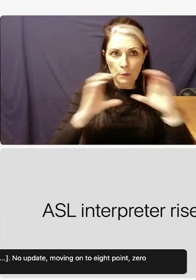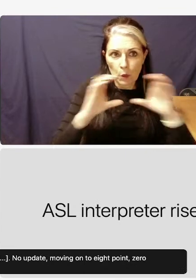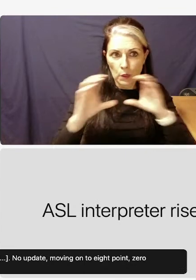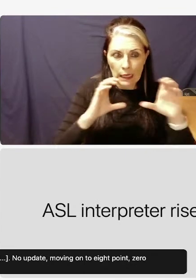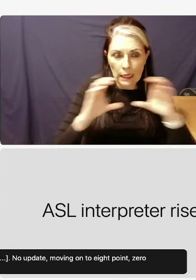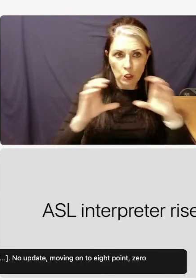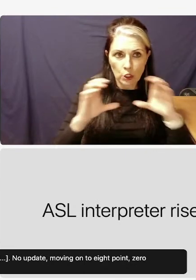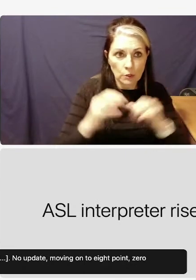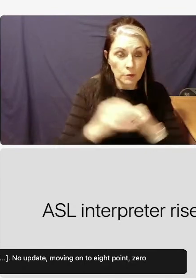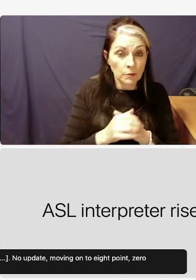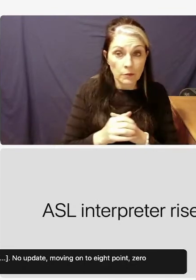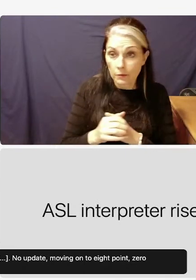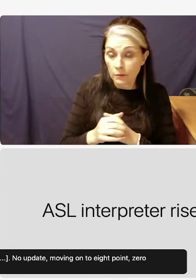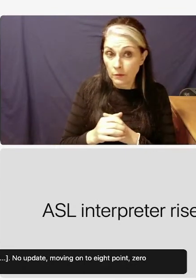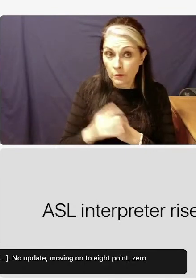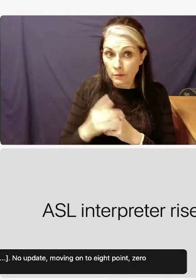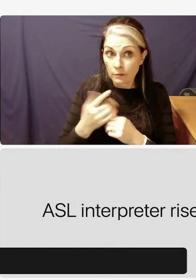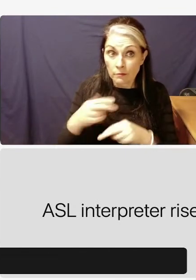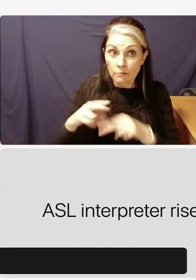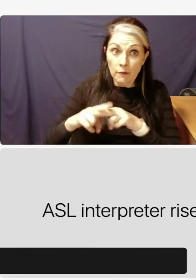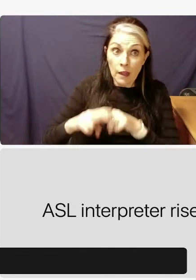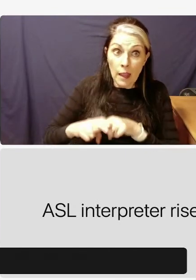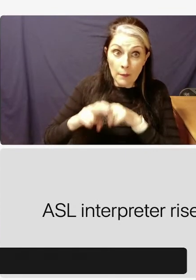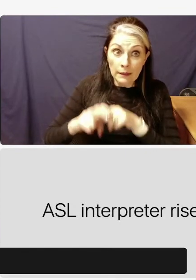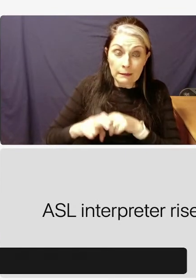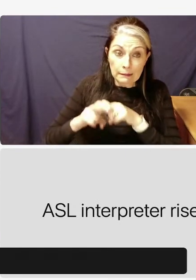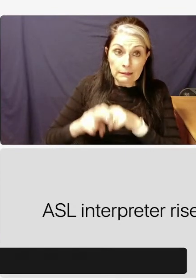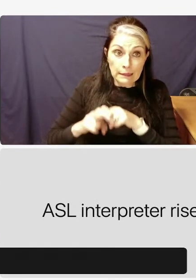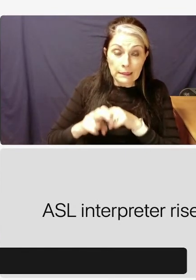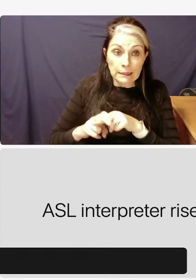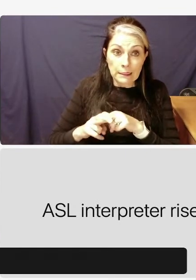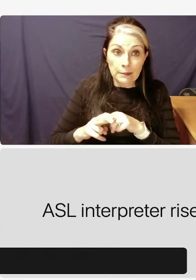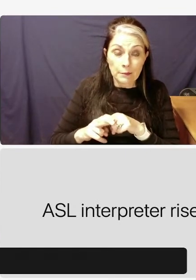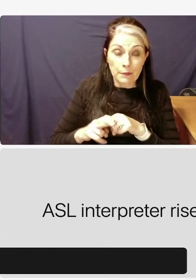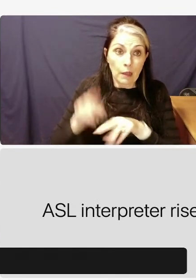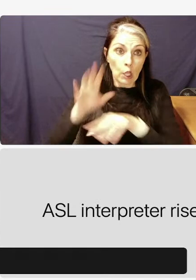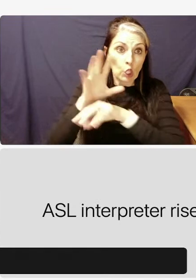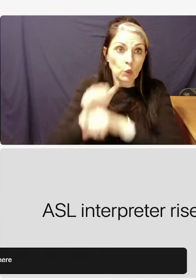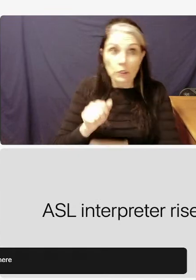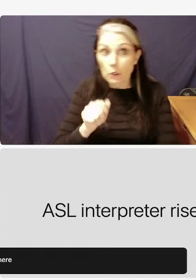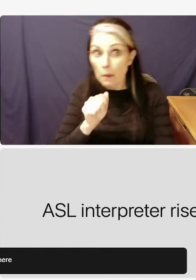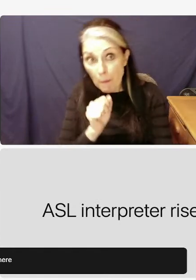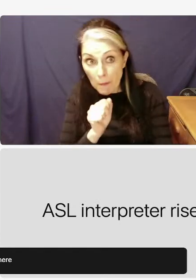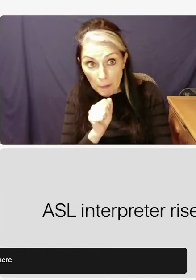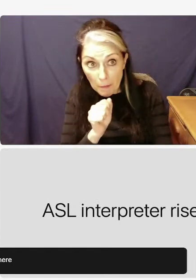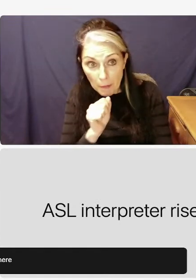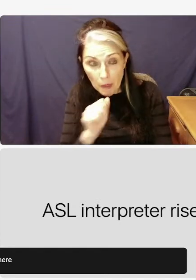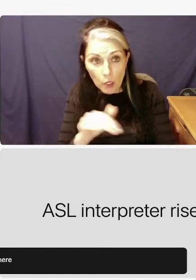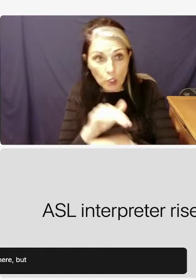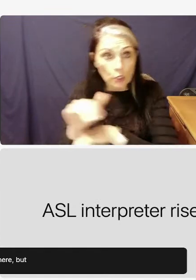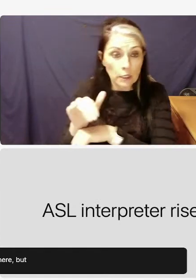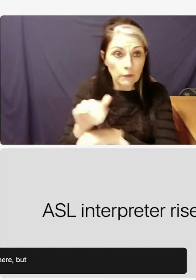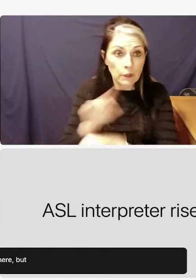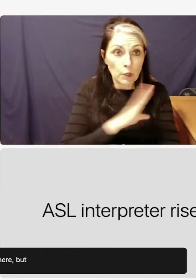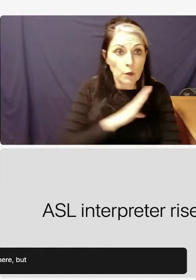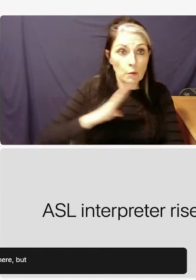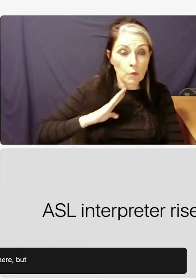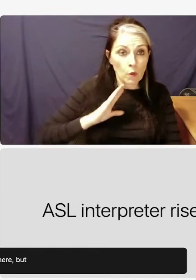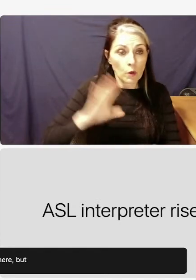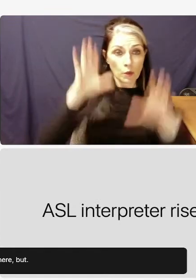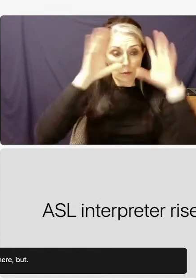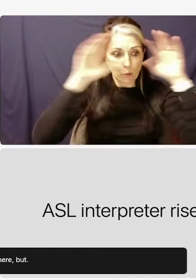got that right i sat up here for a long time so i'm not used to the microphone here but good evening uh board president aragine